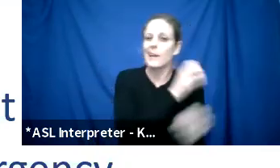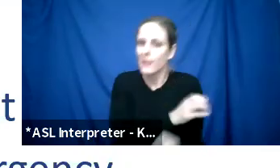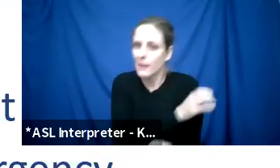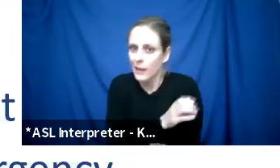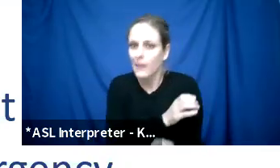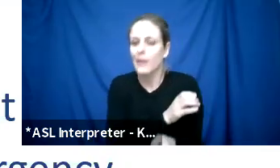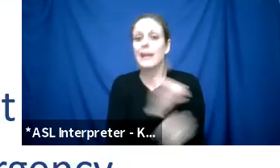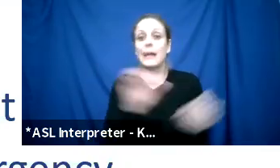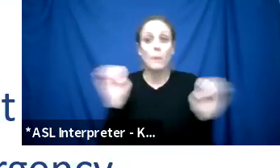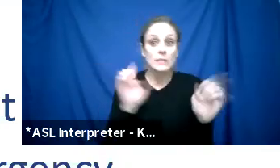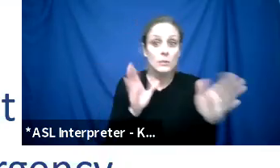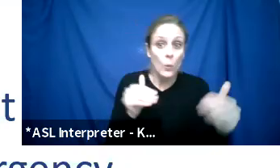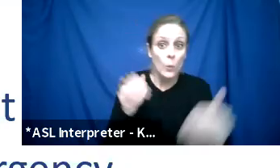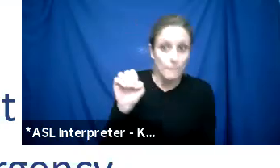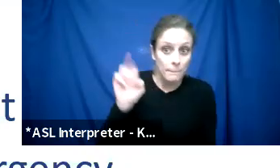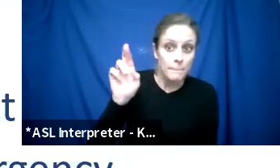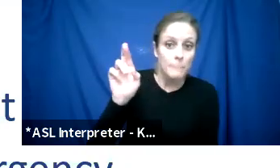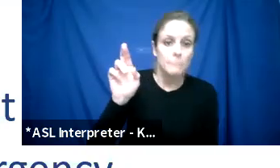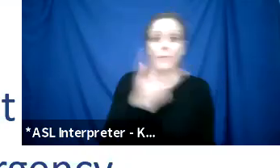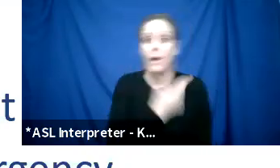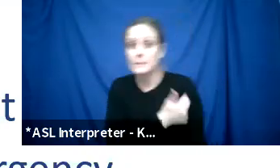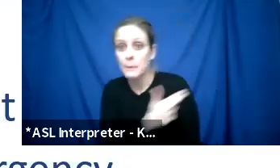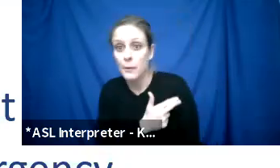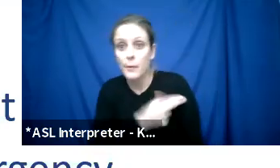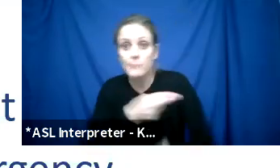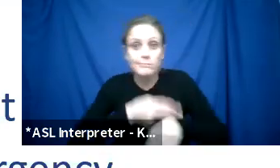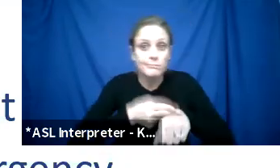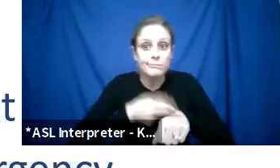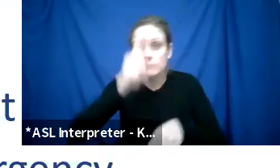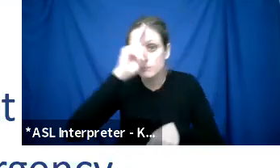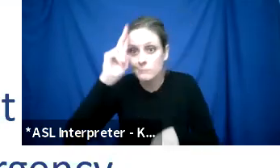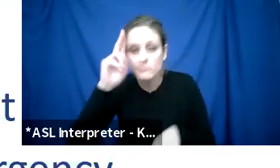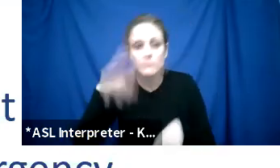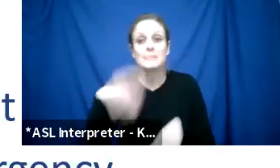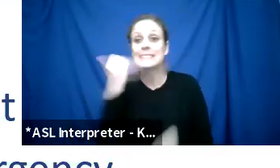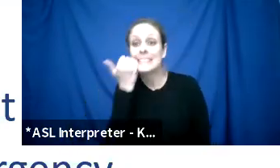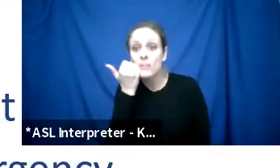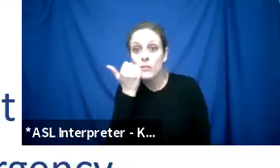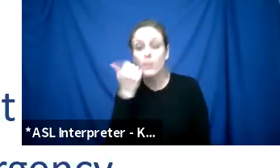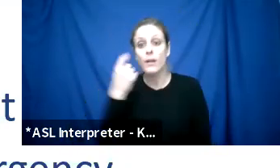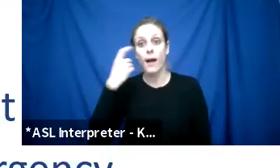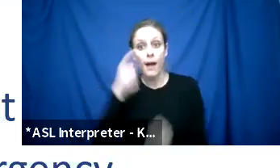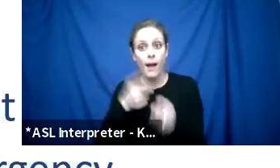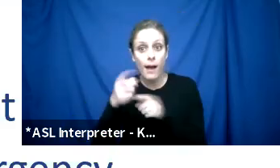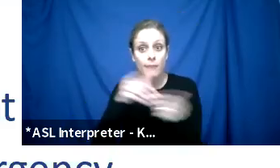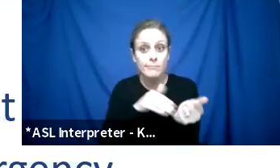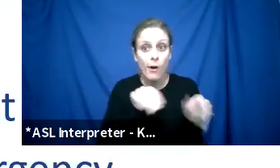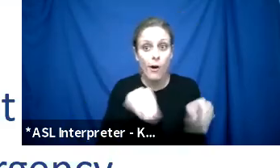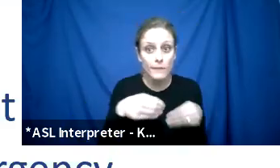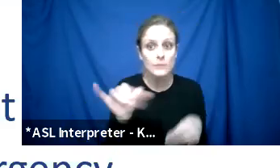like emergency rooms or hospitals, and then also dental and optometrist offices as